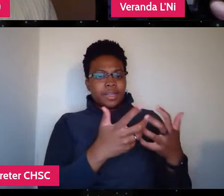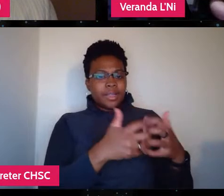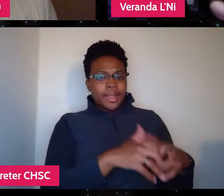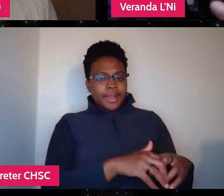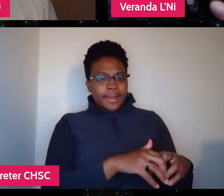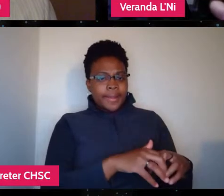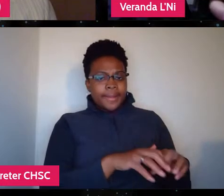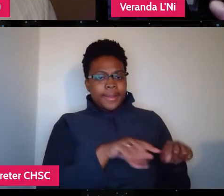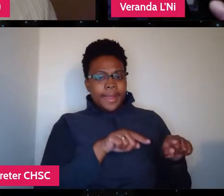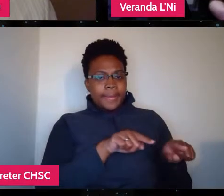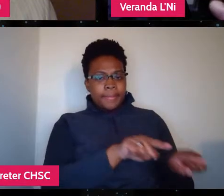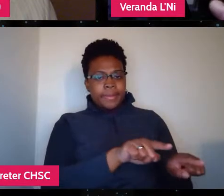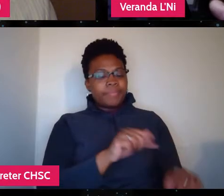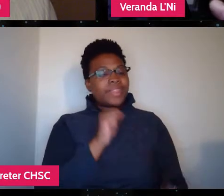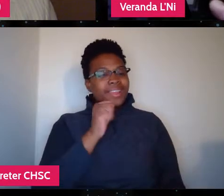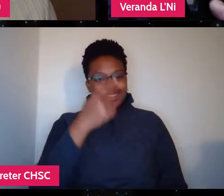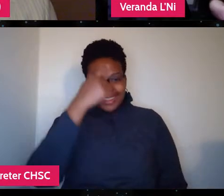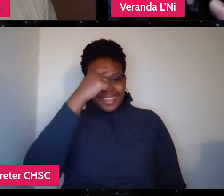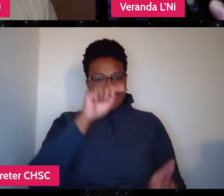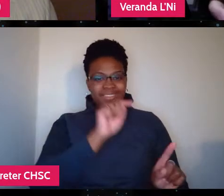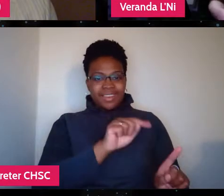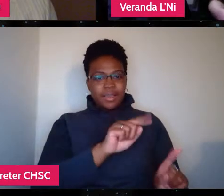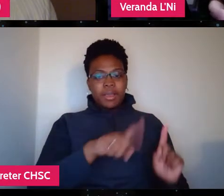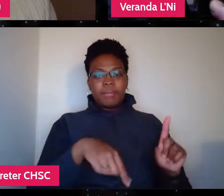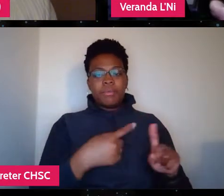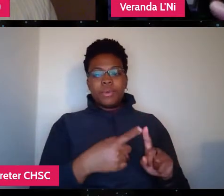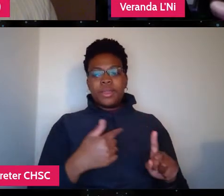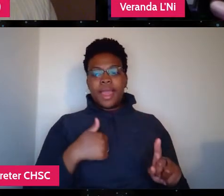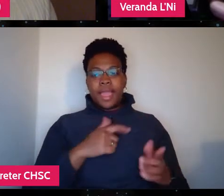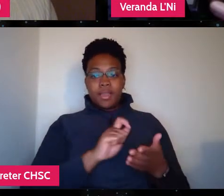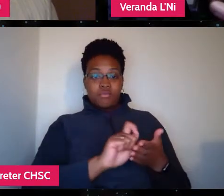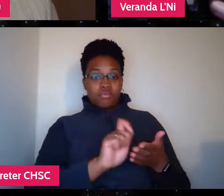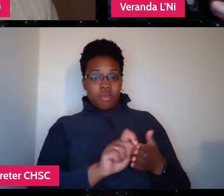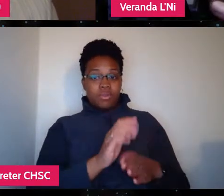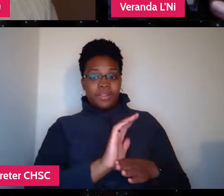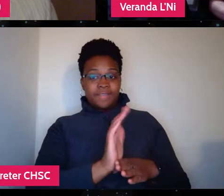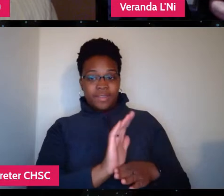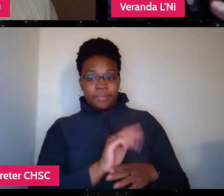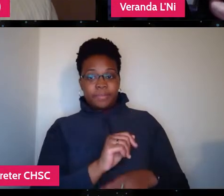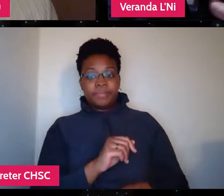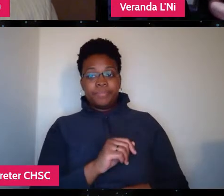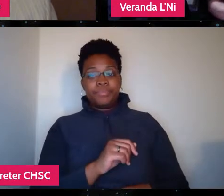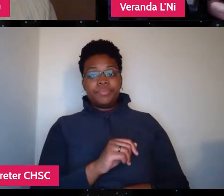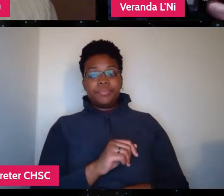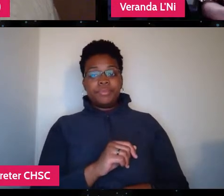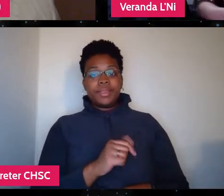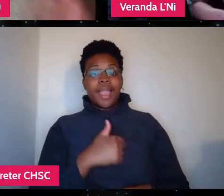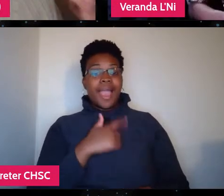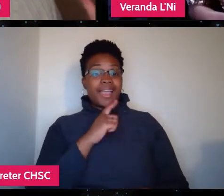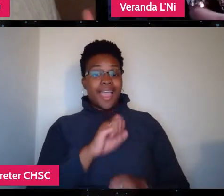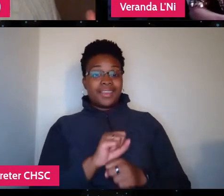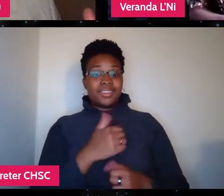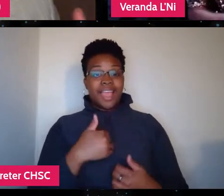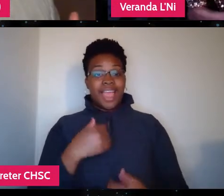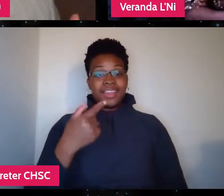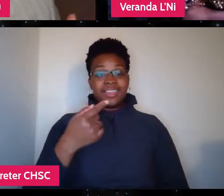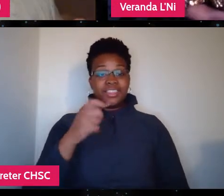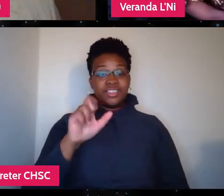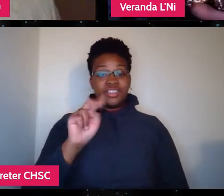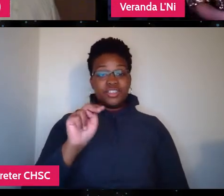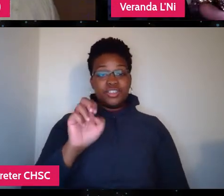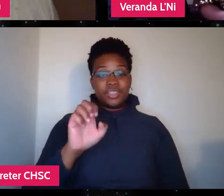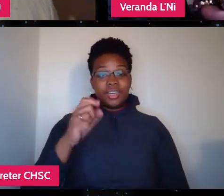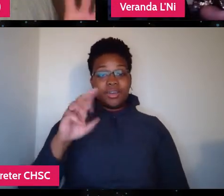I wasn't thinking of him when I wrote the film. I actually had Gene Wilder in my head